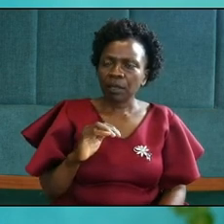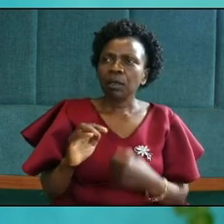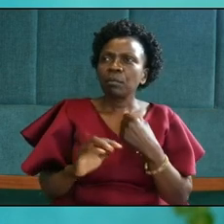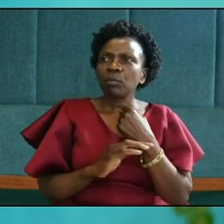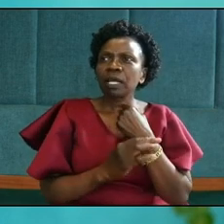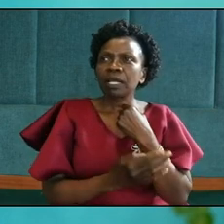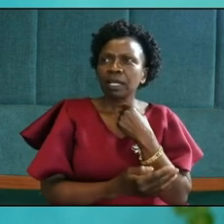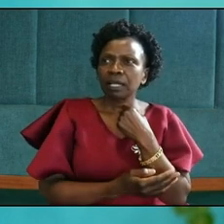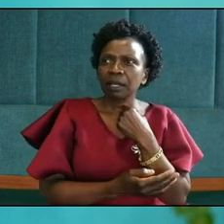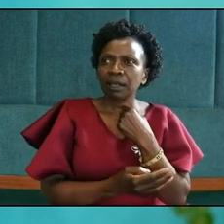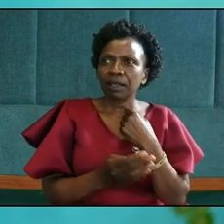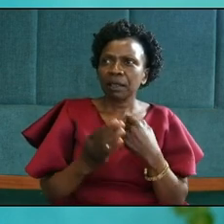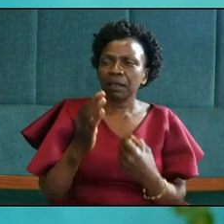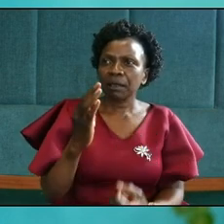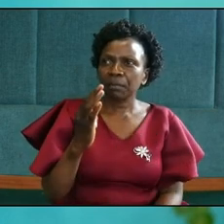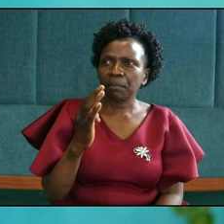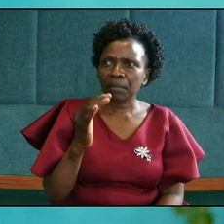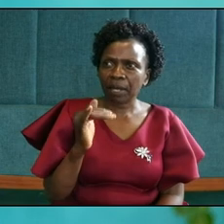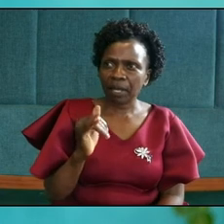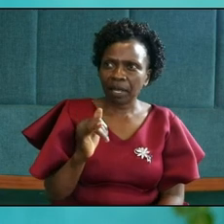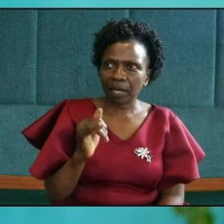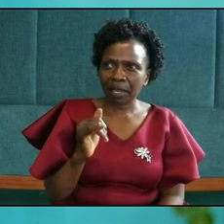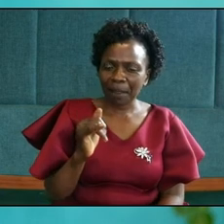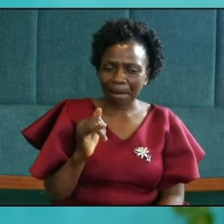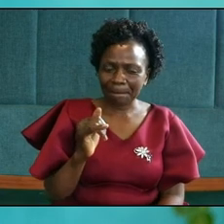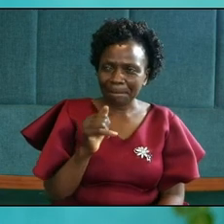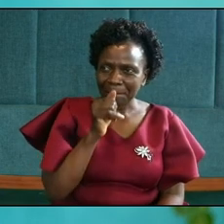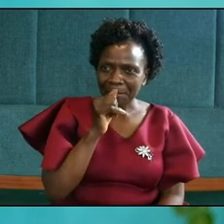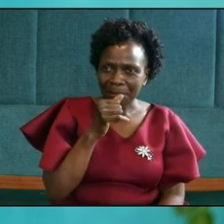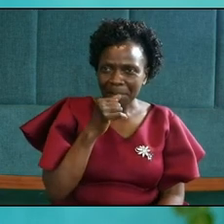pregnant by in vitro fertilization, IVF,